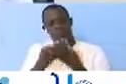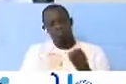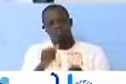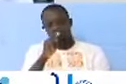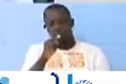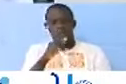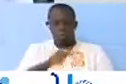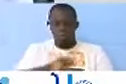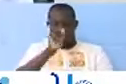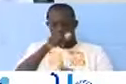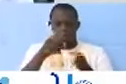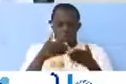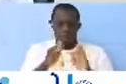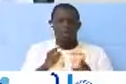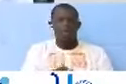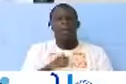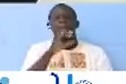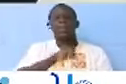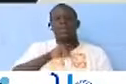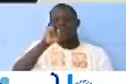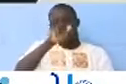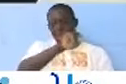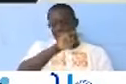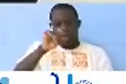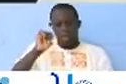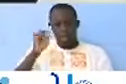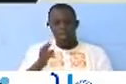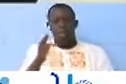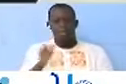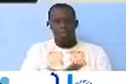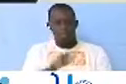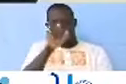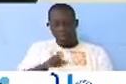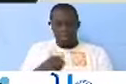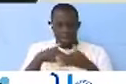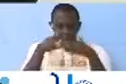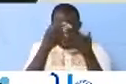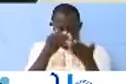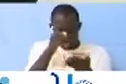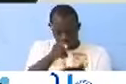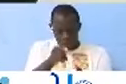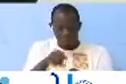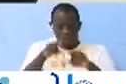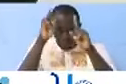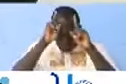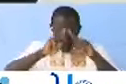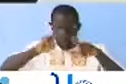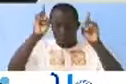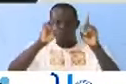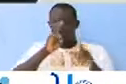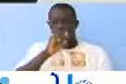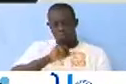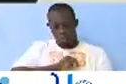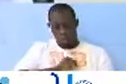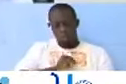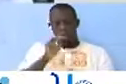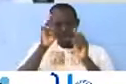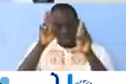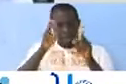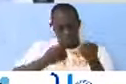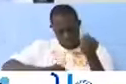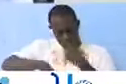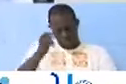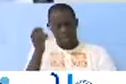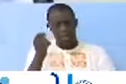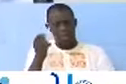come your way. Mr. Sanneh, were you given a bull that belonged to Yaya Jammeh to sell? Ni ngaro mende wala nyindi ko fo ye tura di la banka bo Yaya